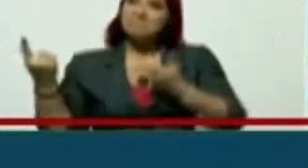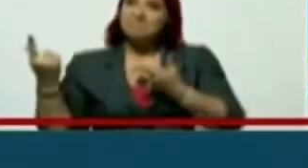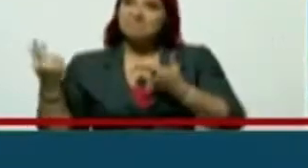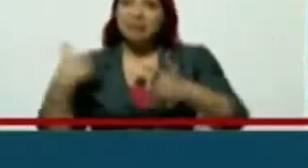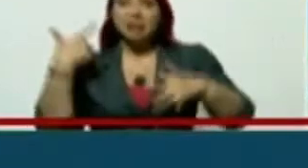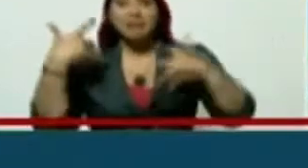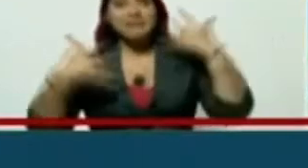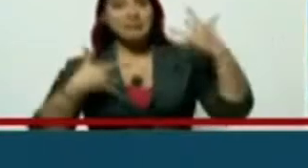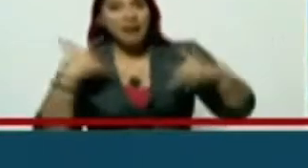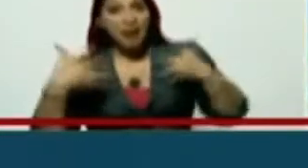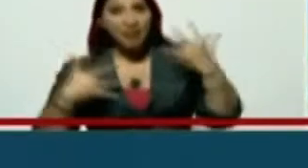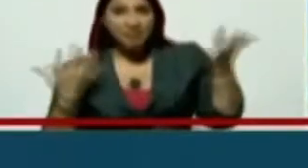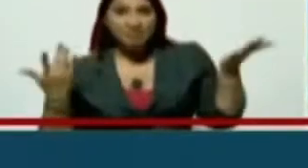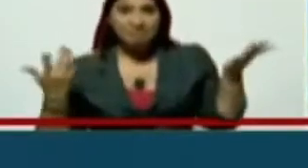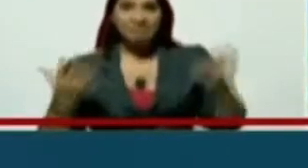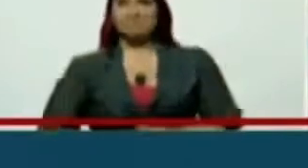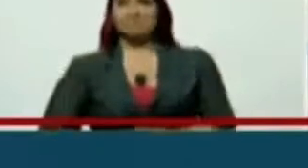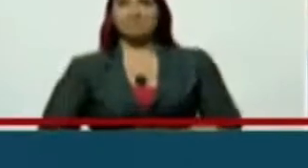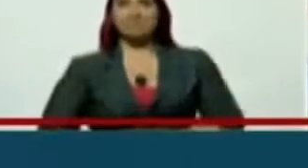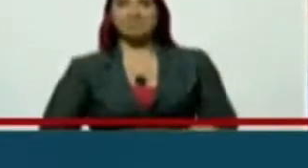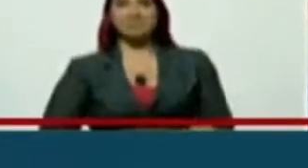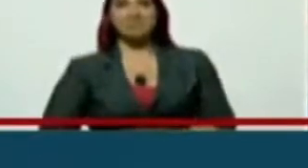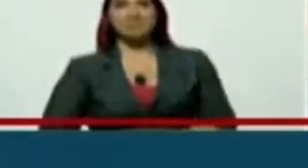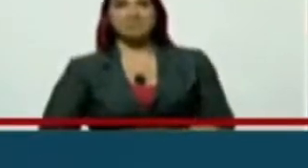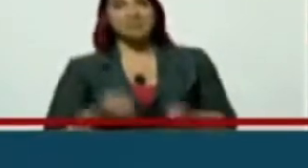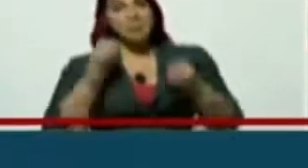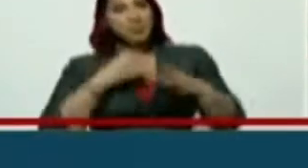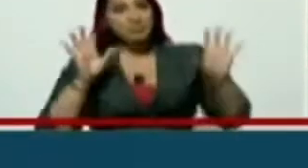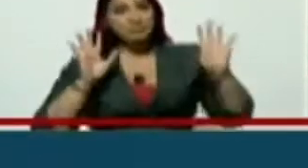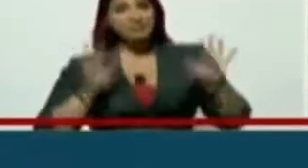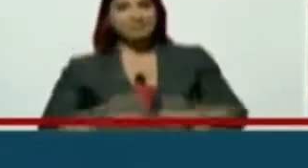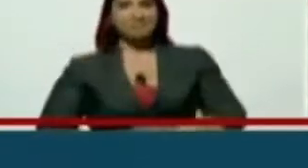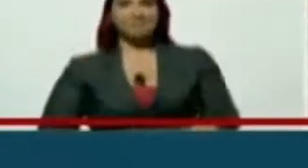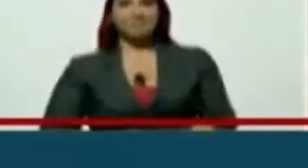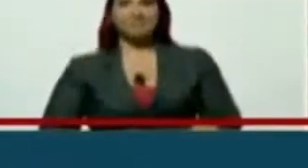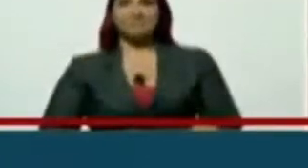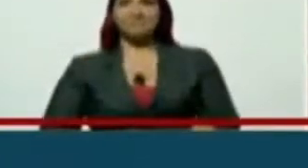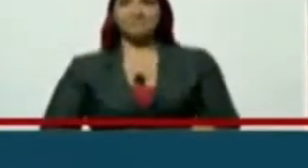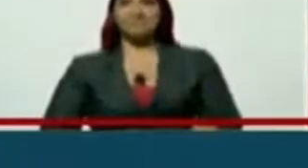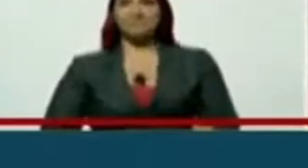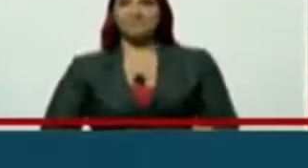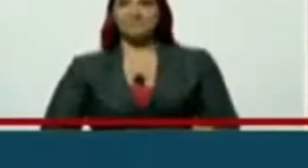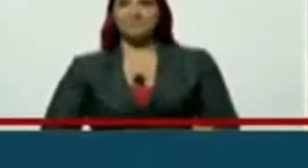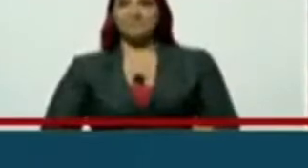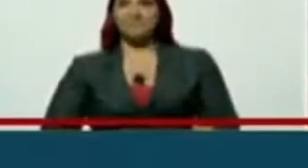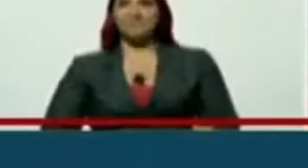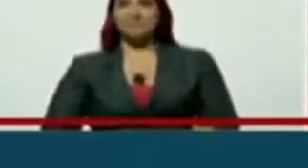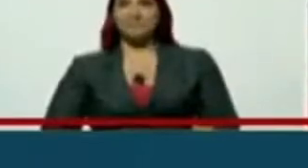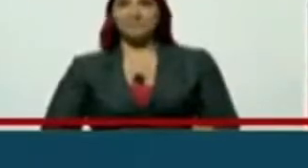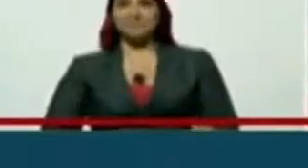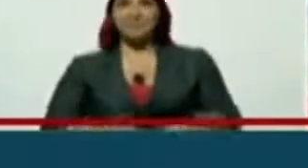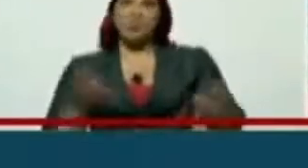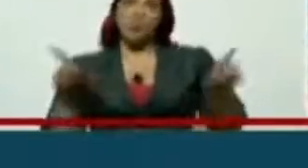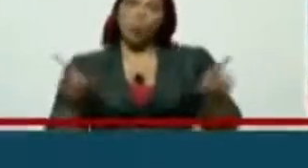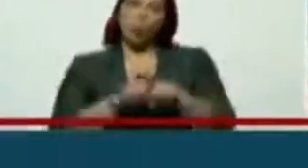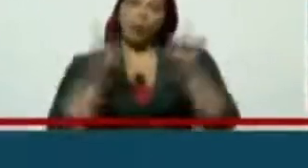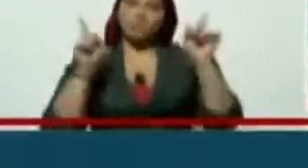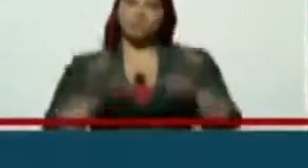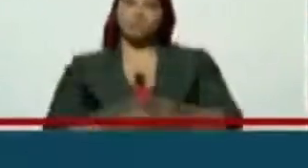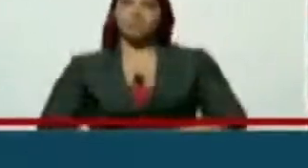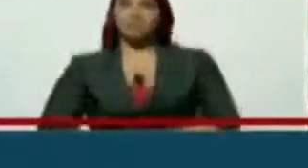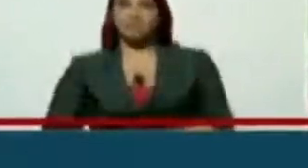asphyxiating its economy. Maduro pointed out his government has received more than 500 sanctions during the last 8 years.